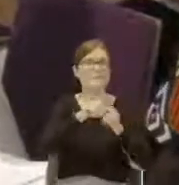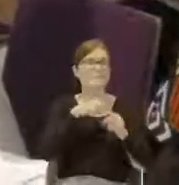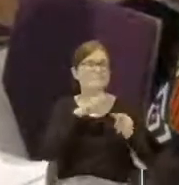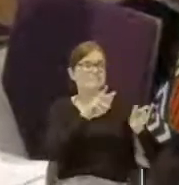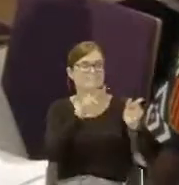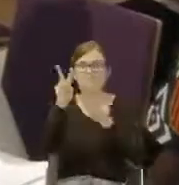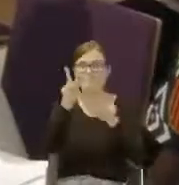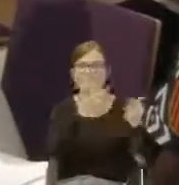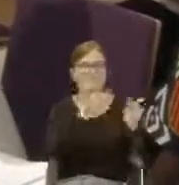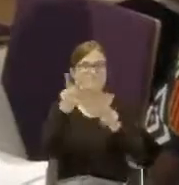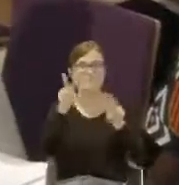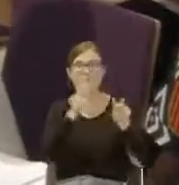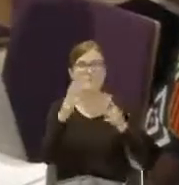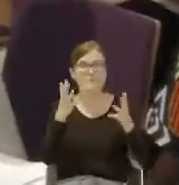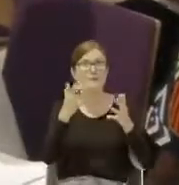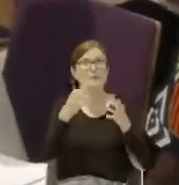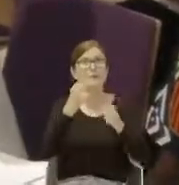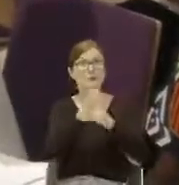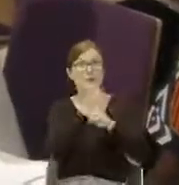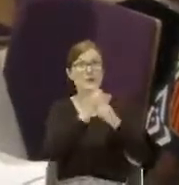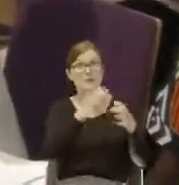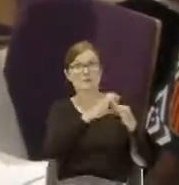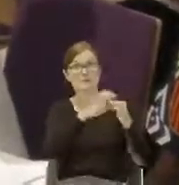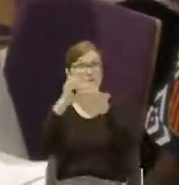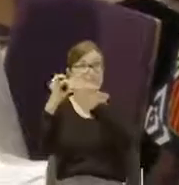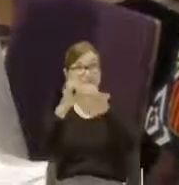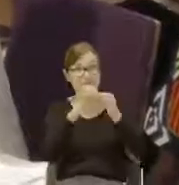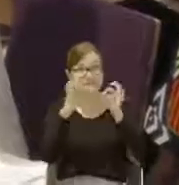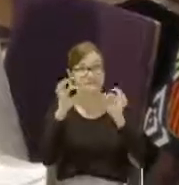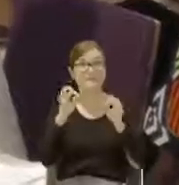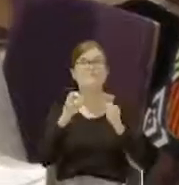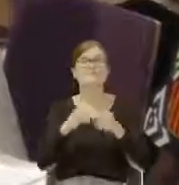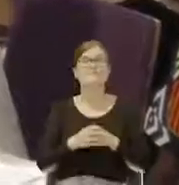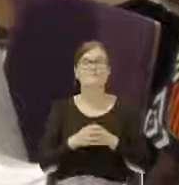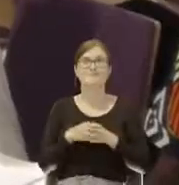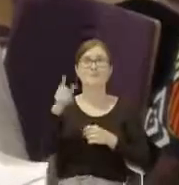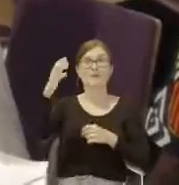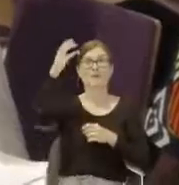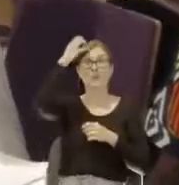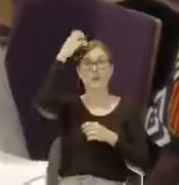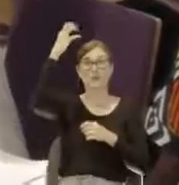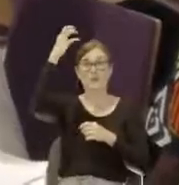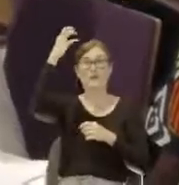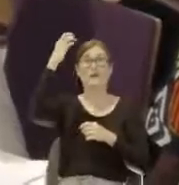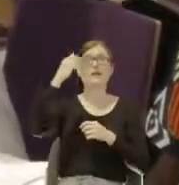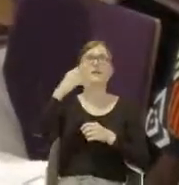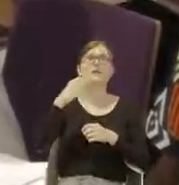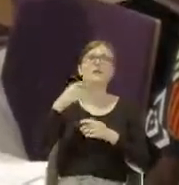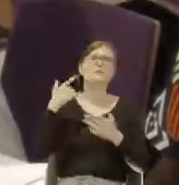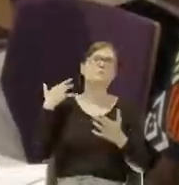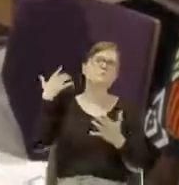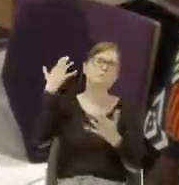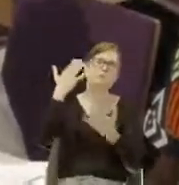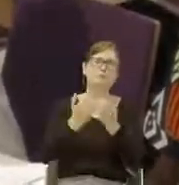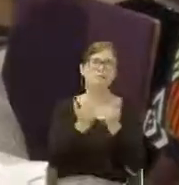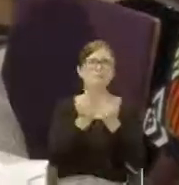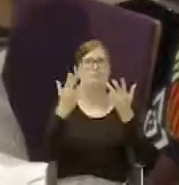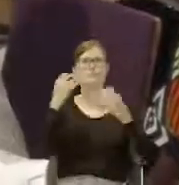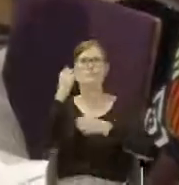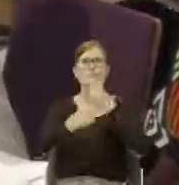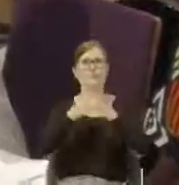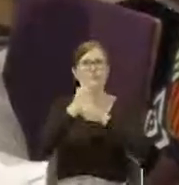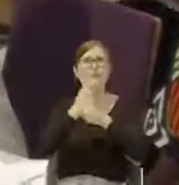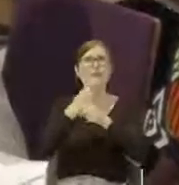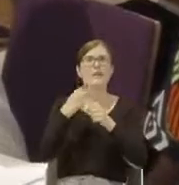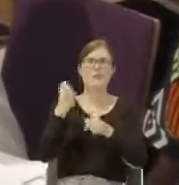lot in the road towards Habitat 3, but I would say that we have really met each other in the